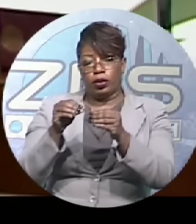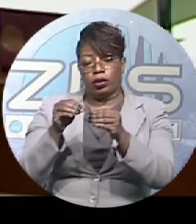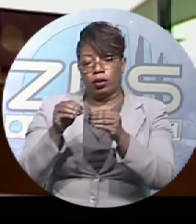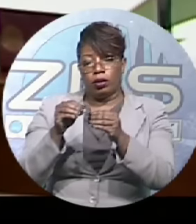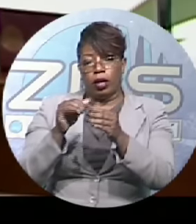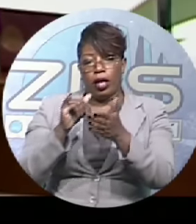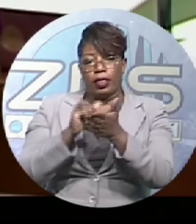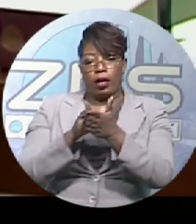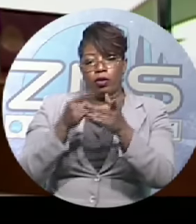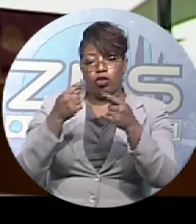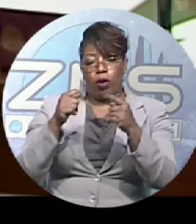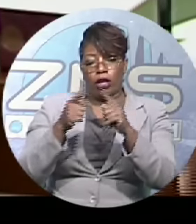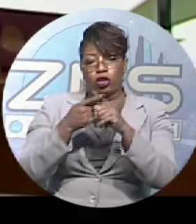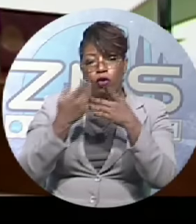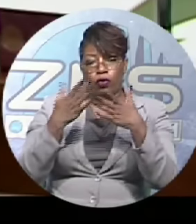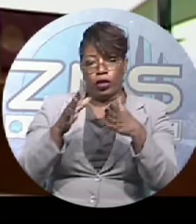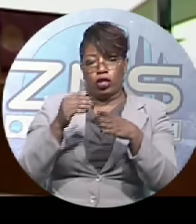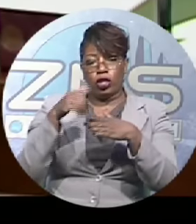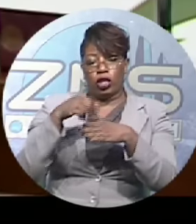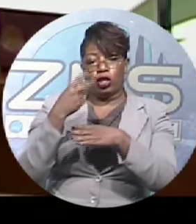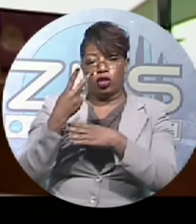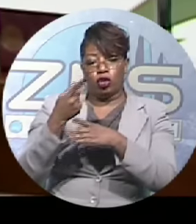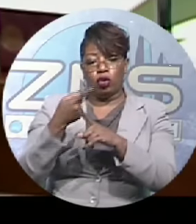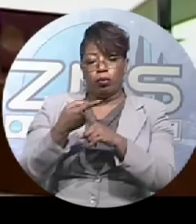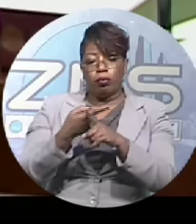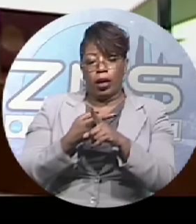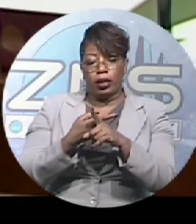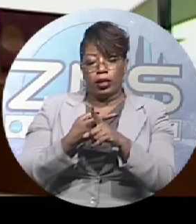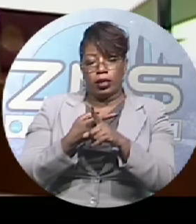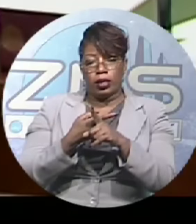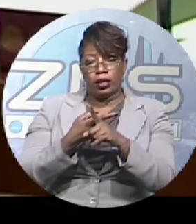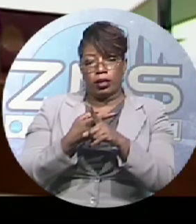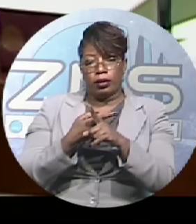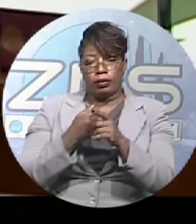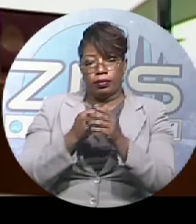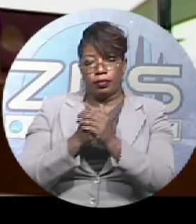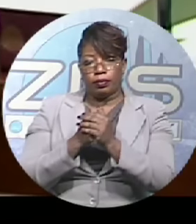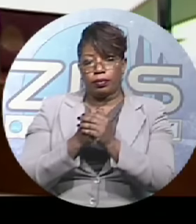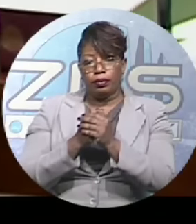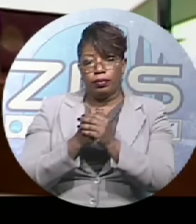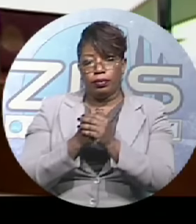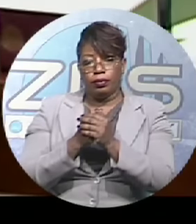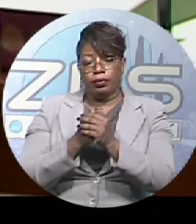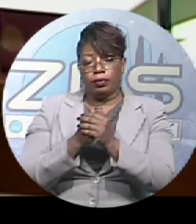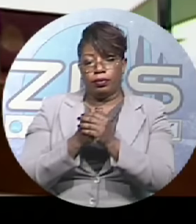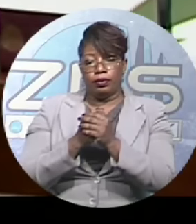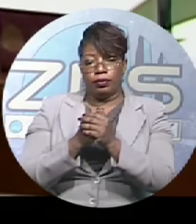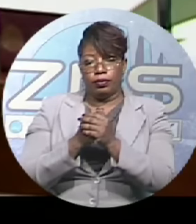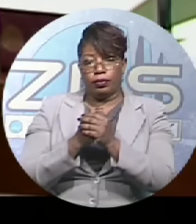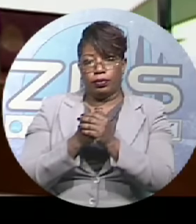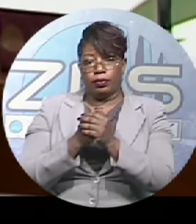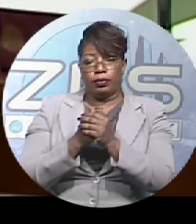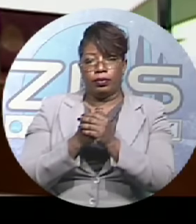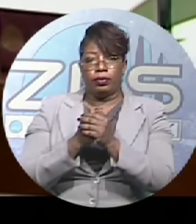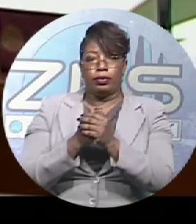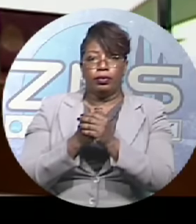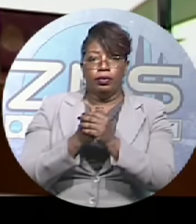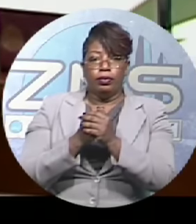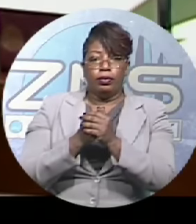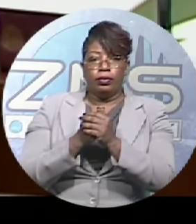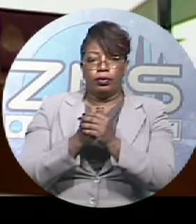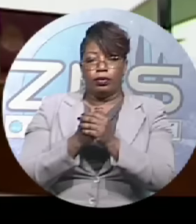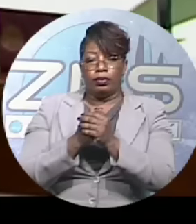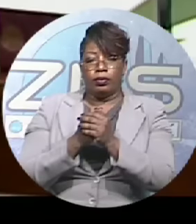view that we should try and finish in 2 months. But whatever the position is, Mr. Speaker, we now